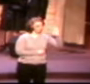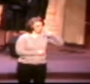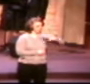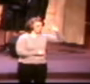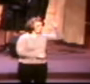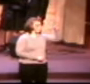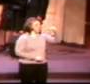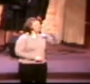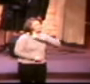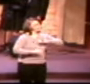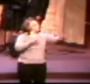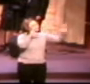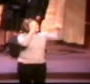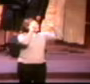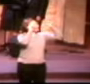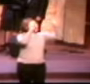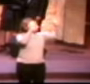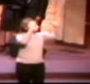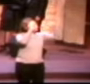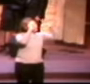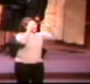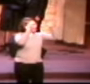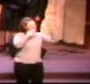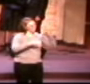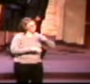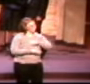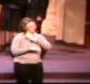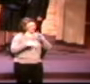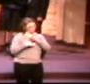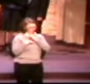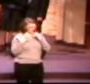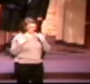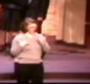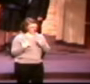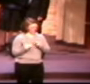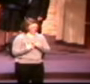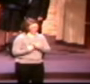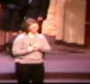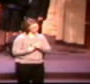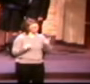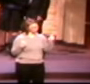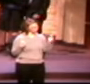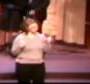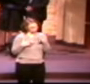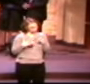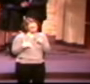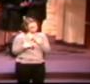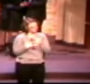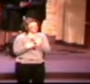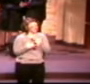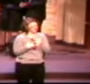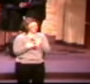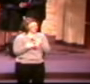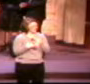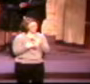'Twas grace that taught my heart to